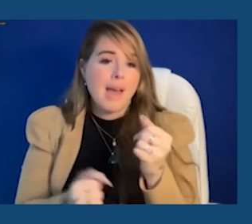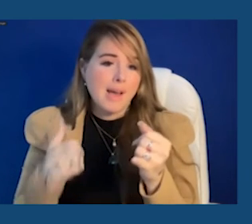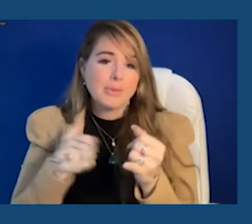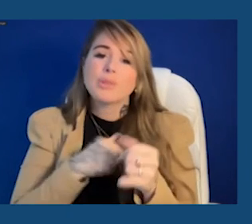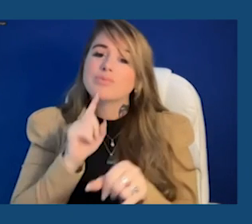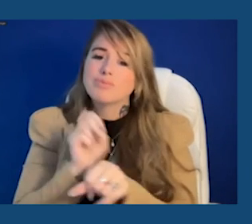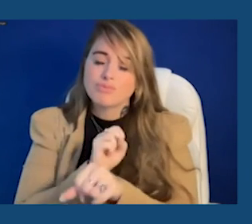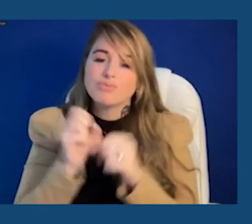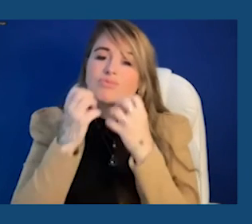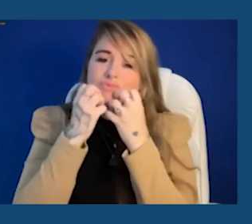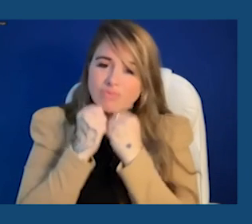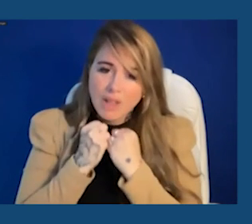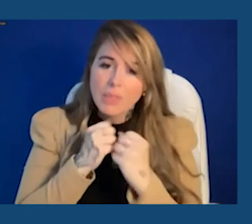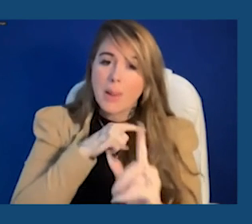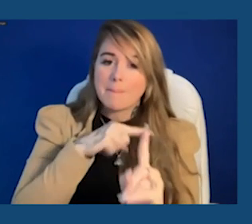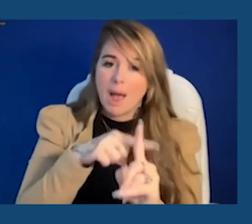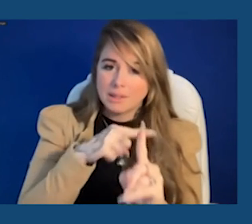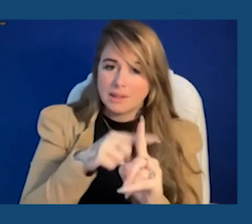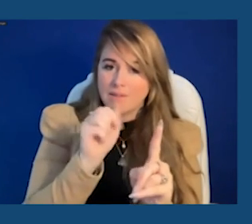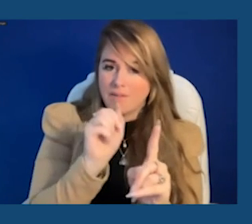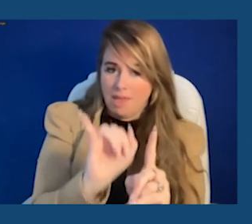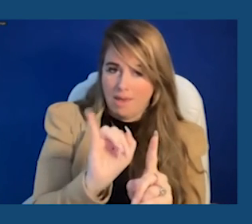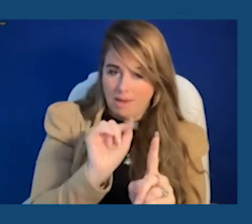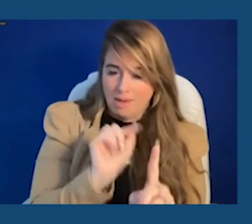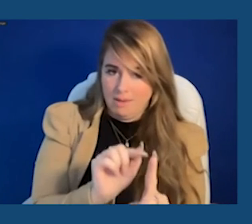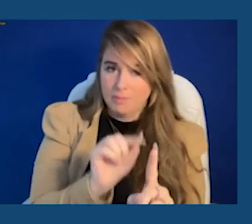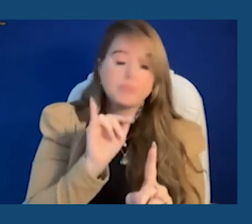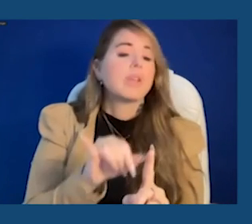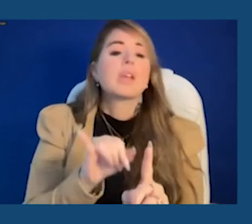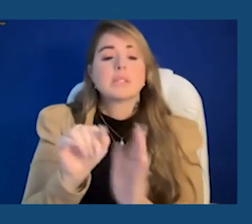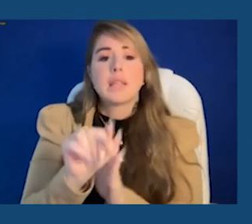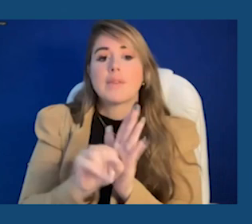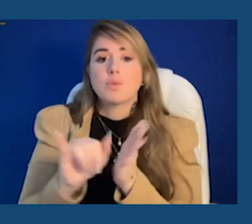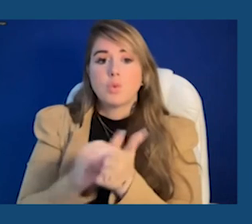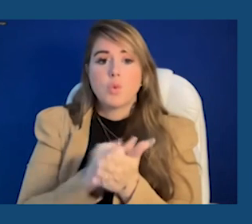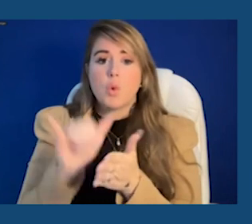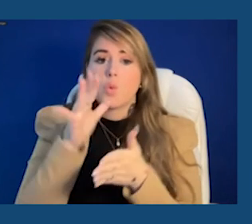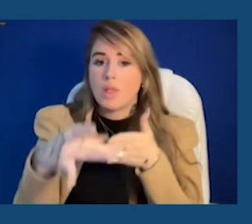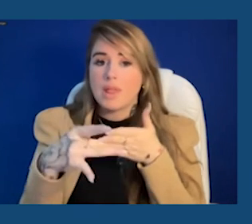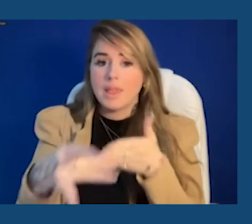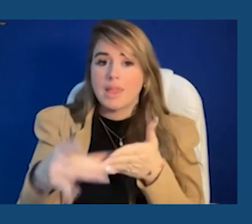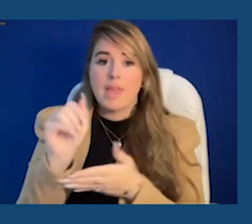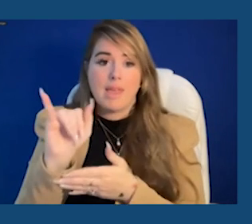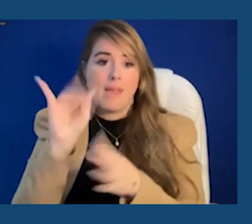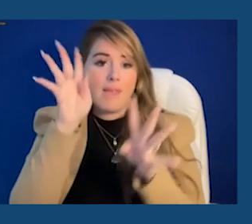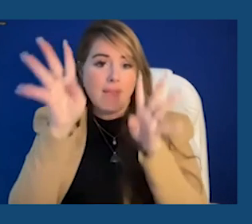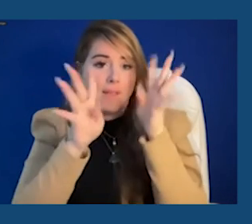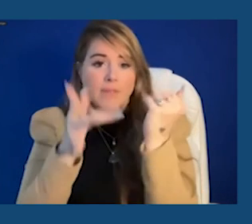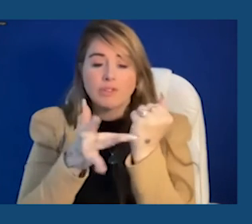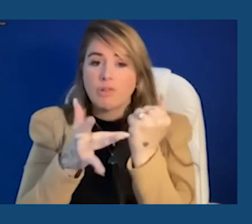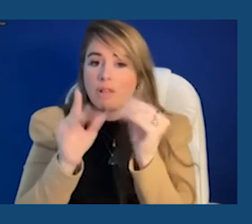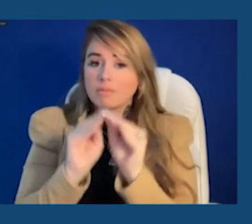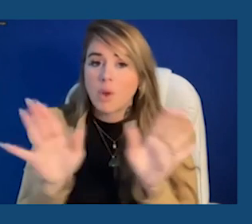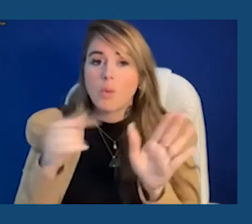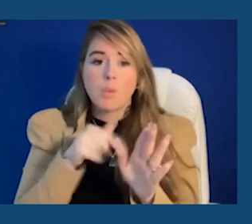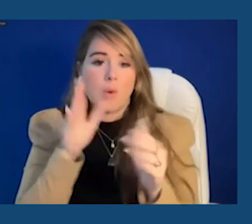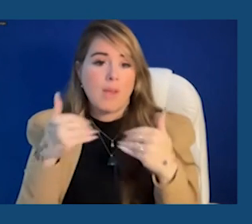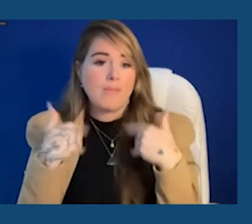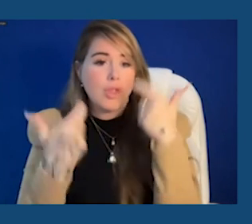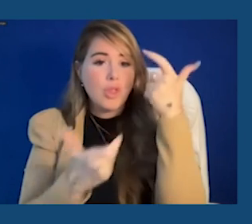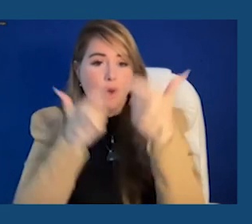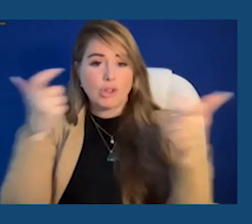AI. The state of New York will be the leader in AI innovation. And we're going to have the largest supercomputer